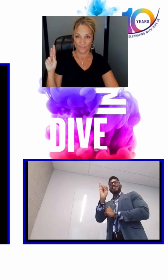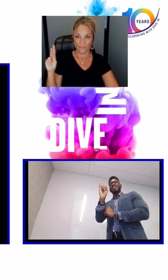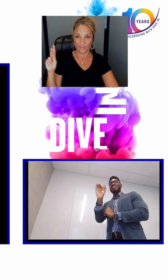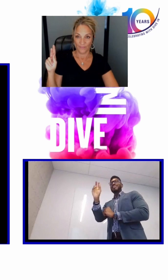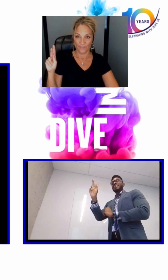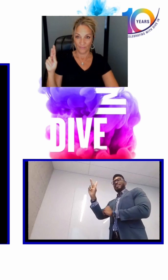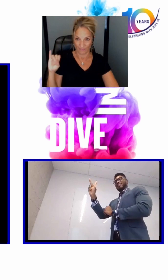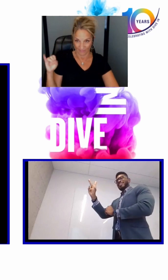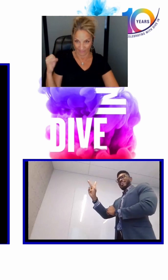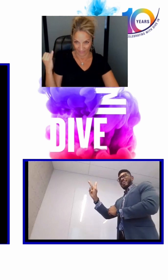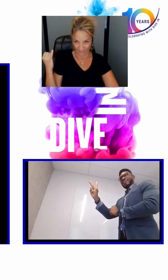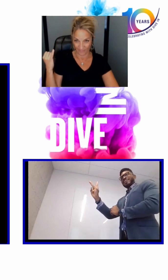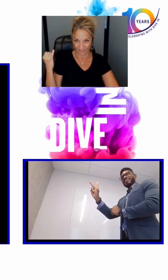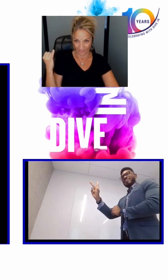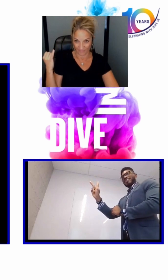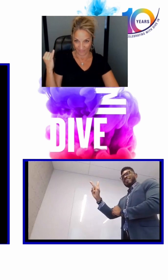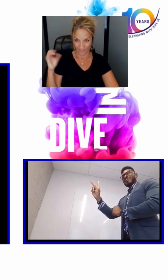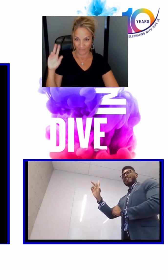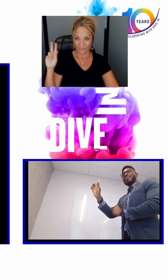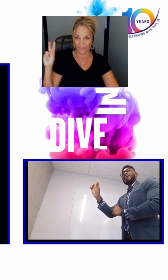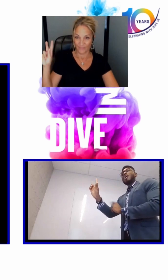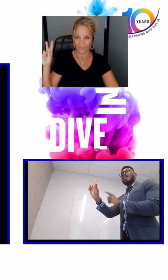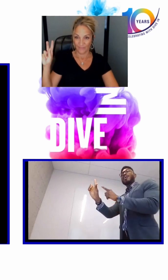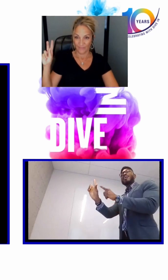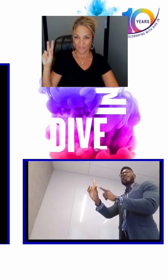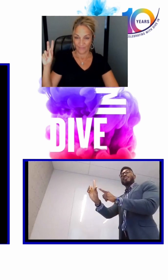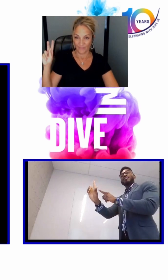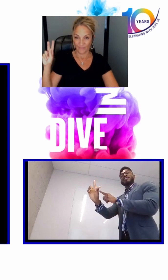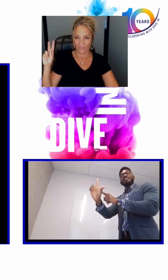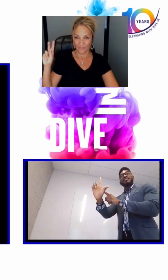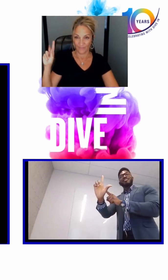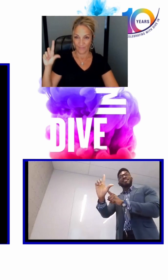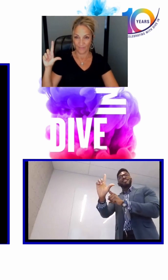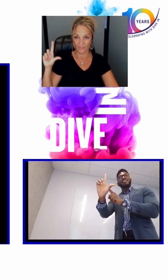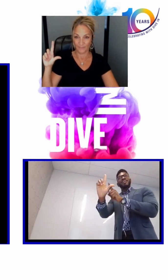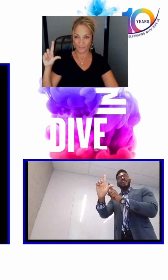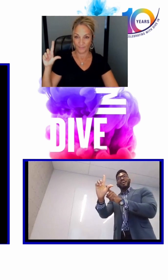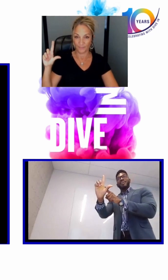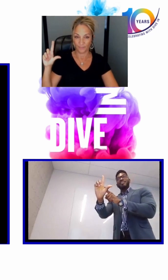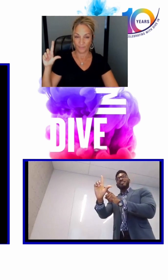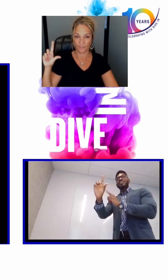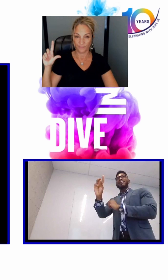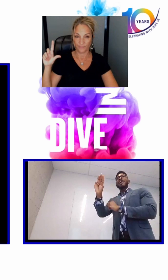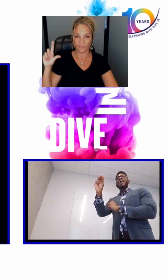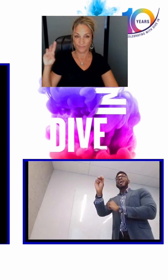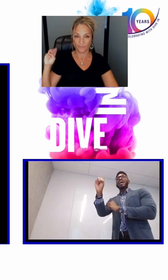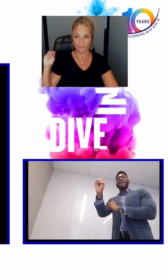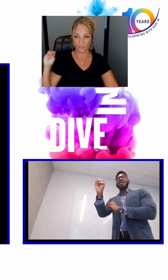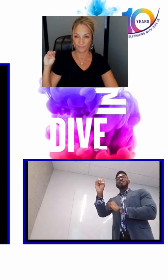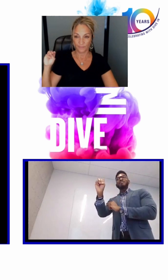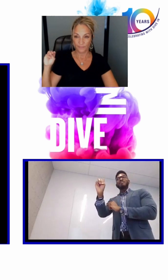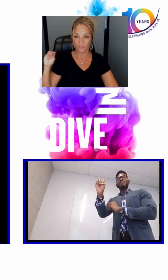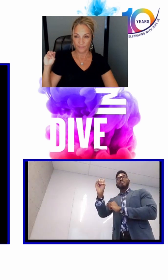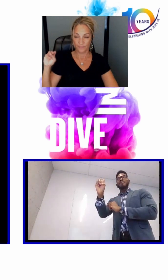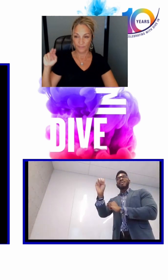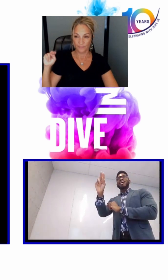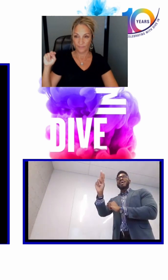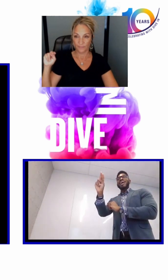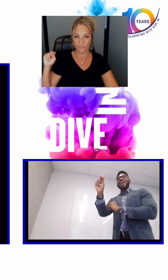J, A, L, L,